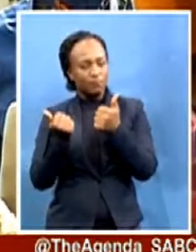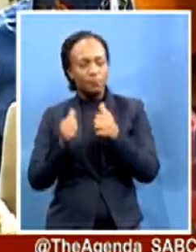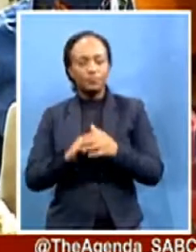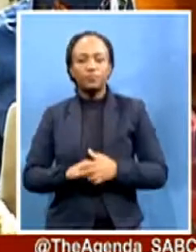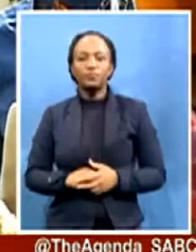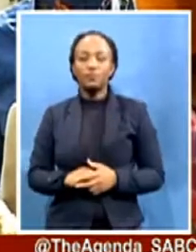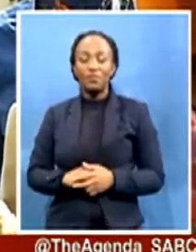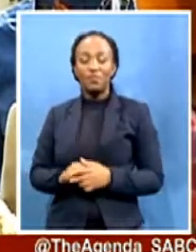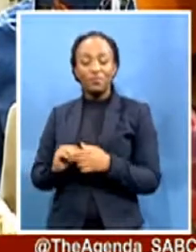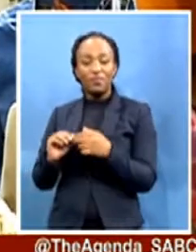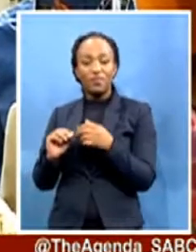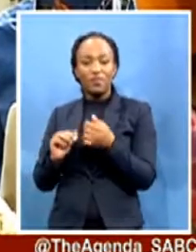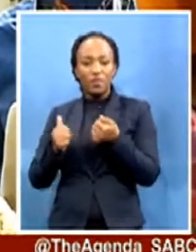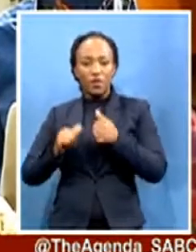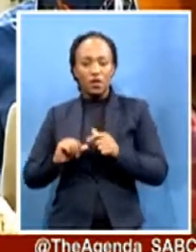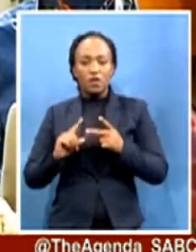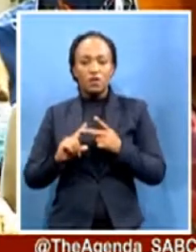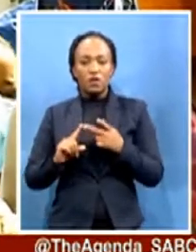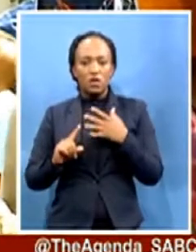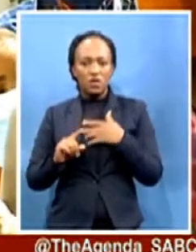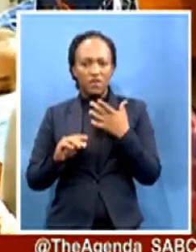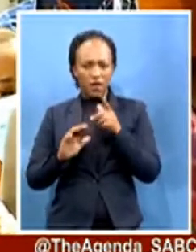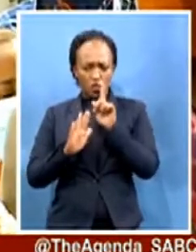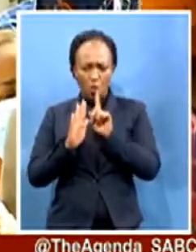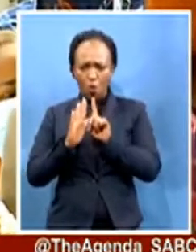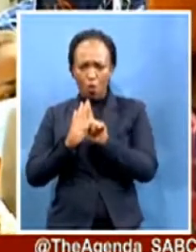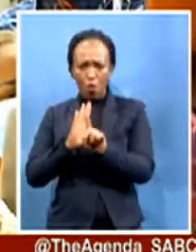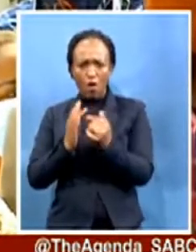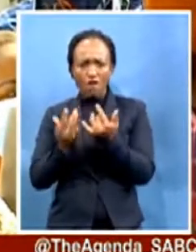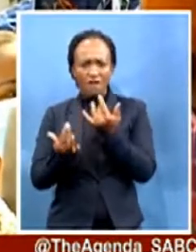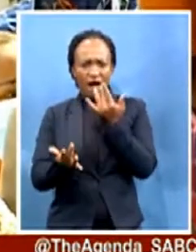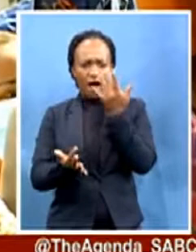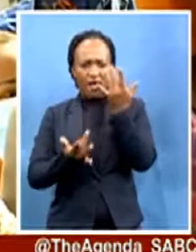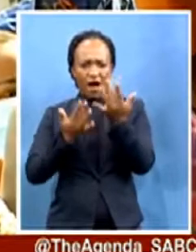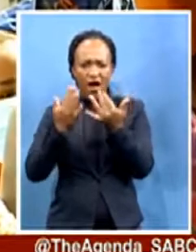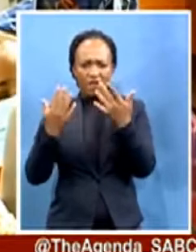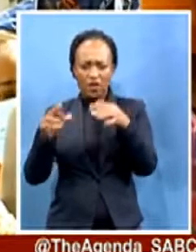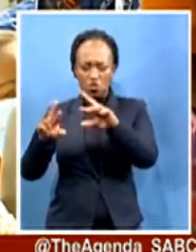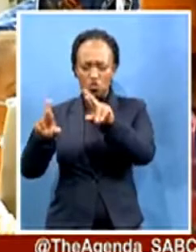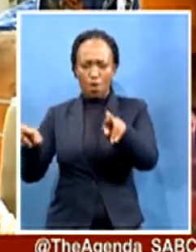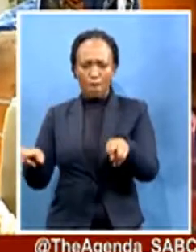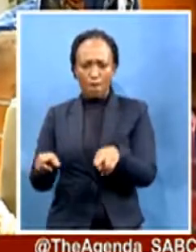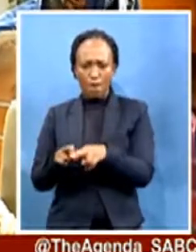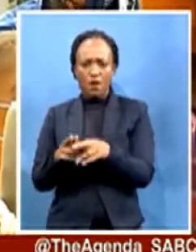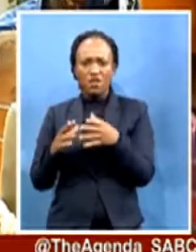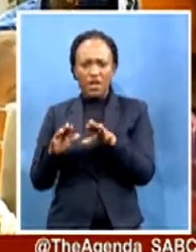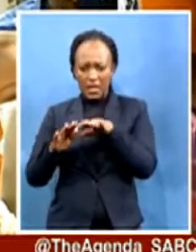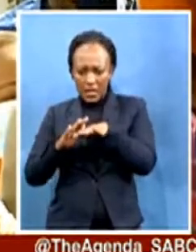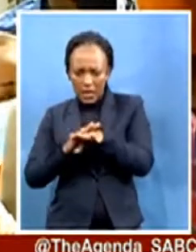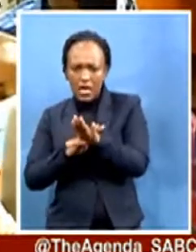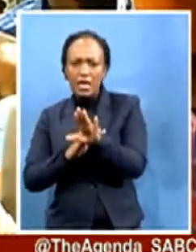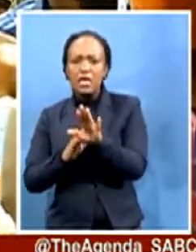in and they found that the fire had engulfed the ward, and then they went in to retrieve the patient at their own